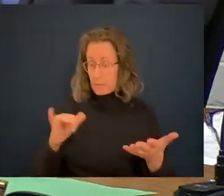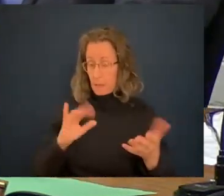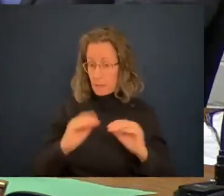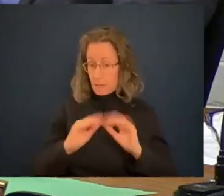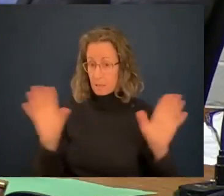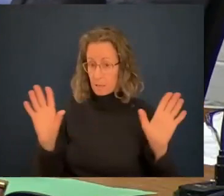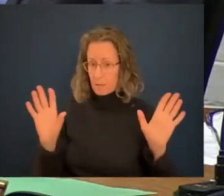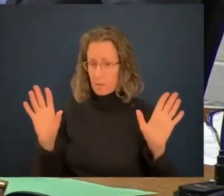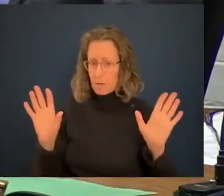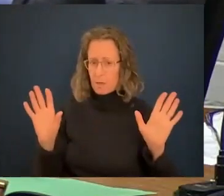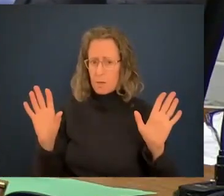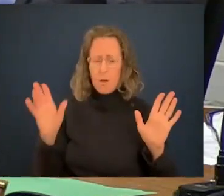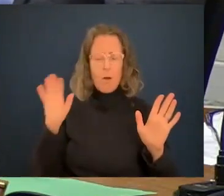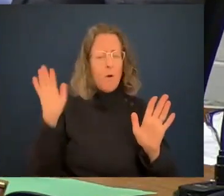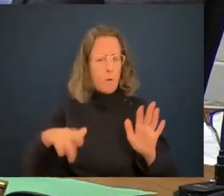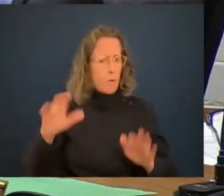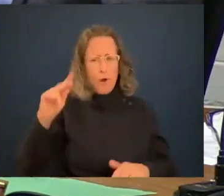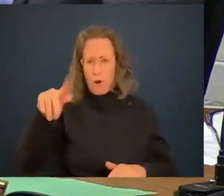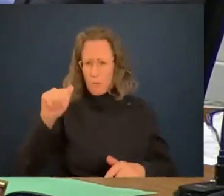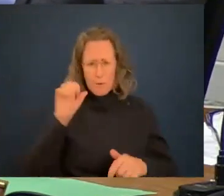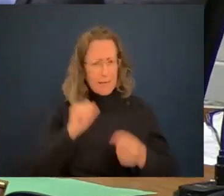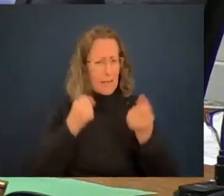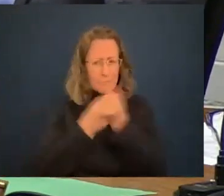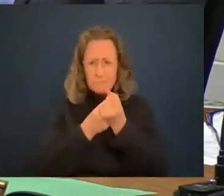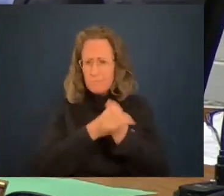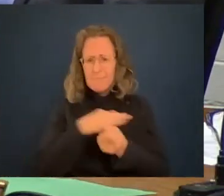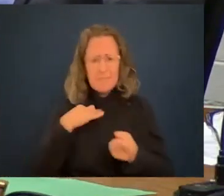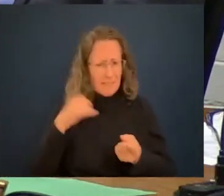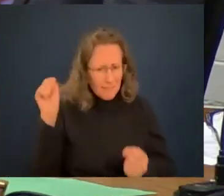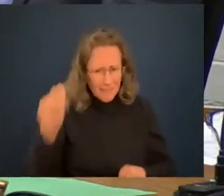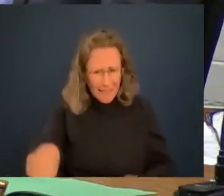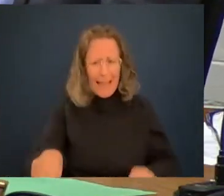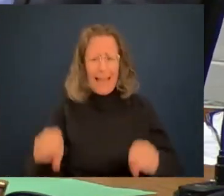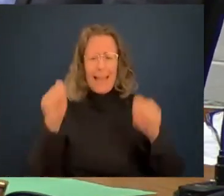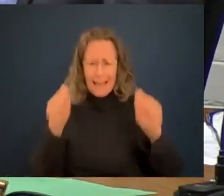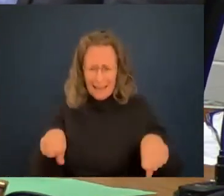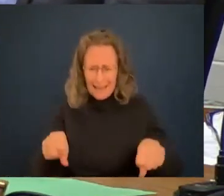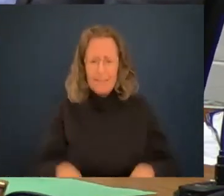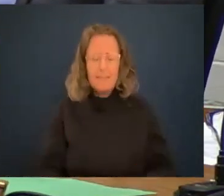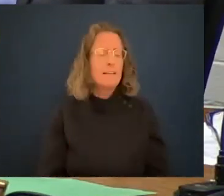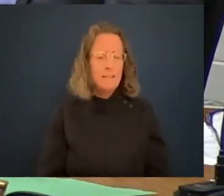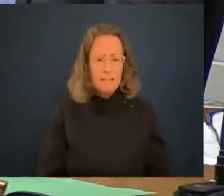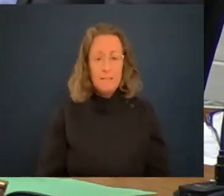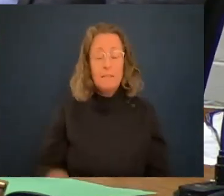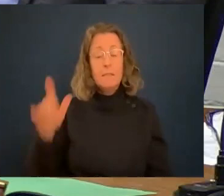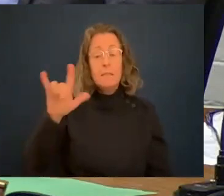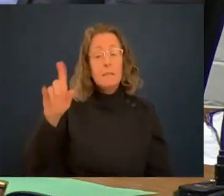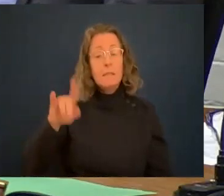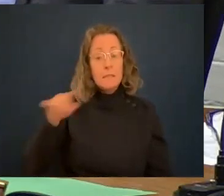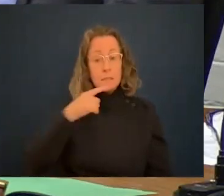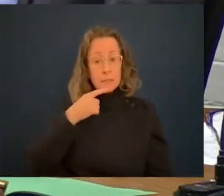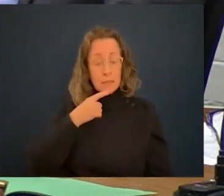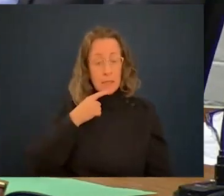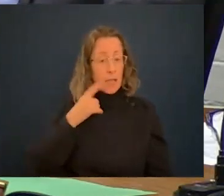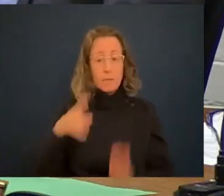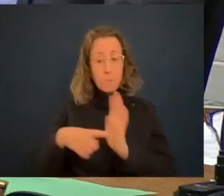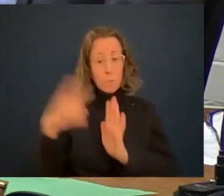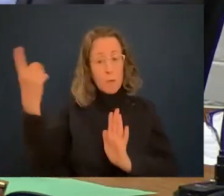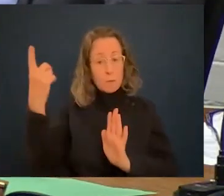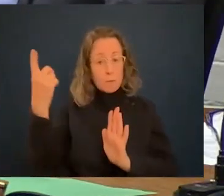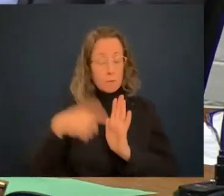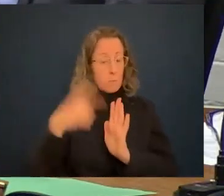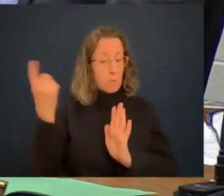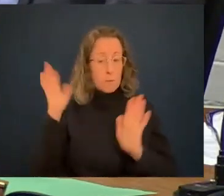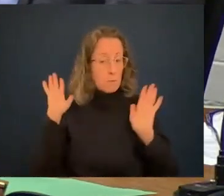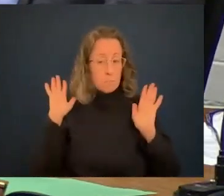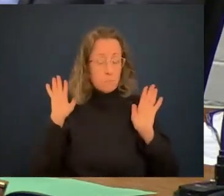that's a completely allowable use of arpa funding and uh it is like Liz is saying it's a one it's a one-time cost it's not